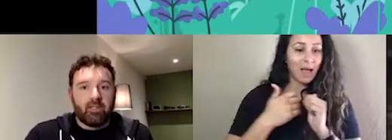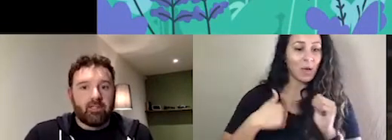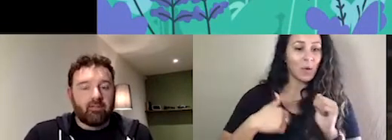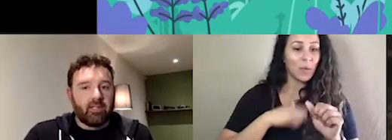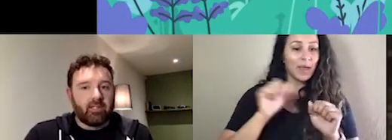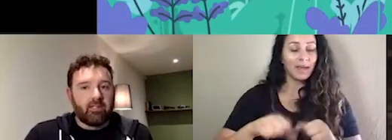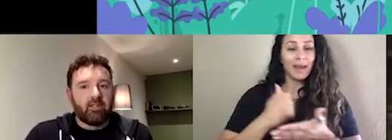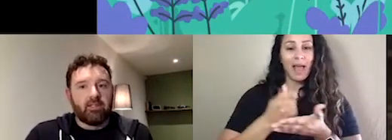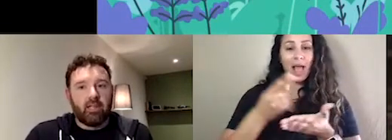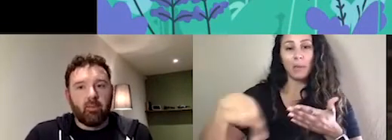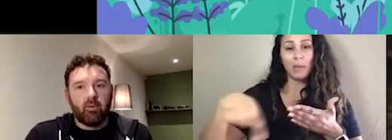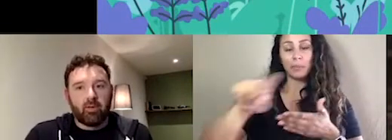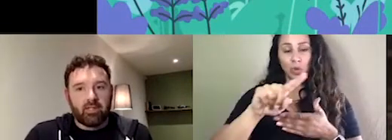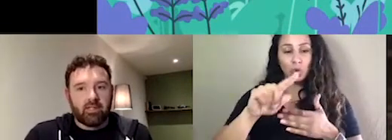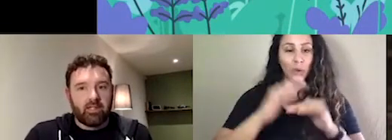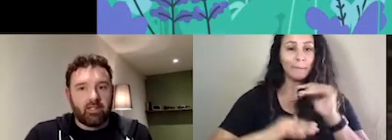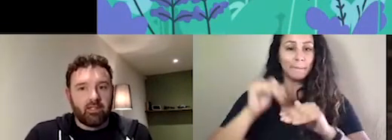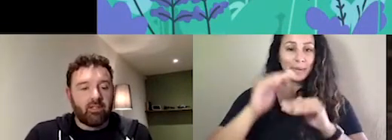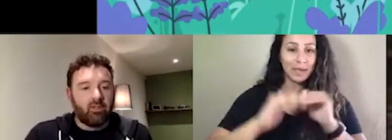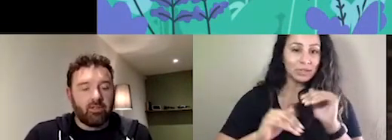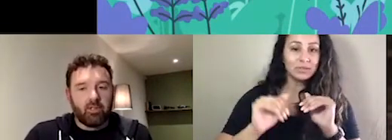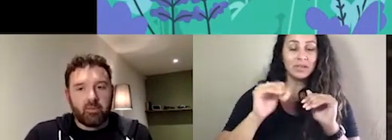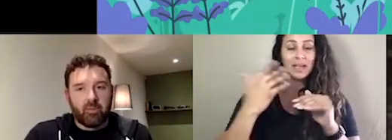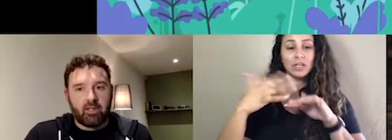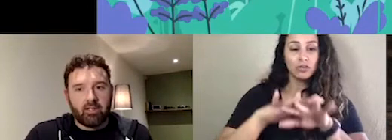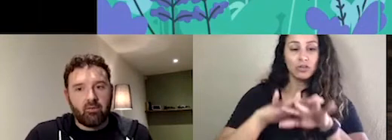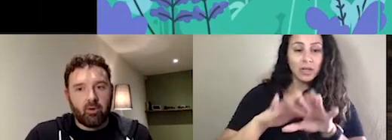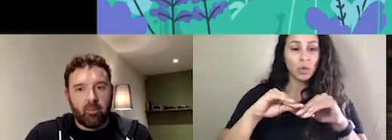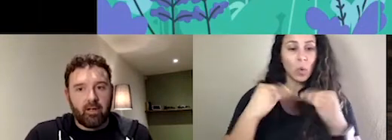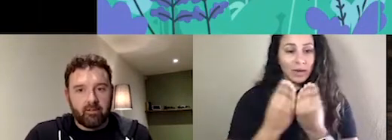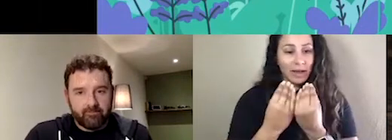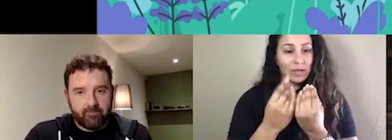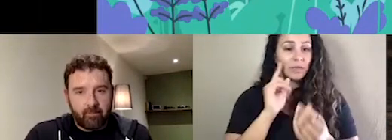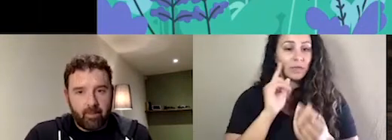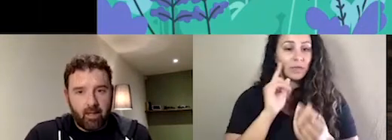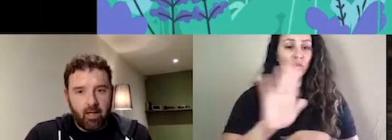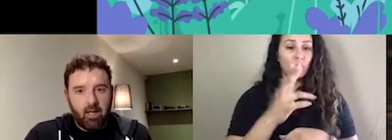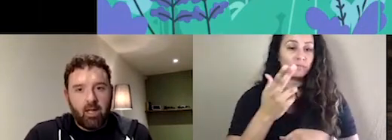apps and integrations to help organizations using HubSpot grow better.